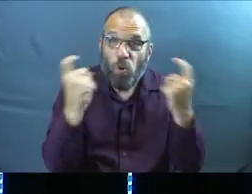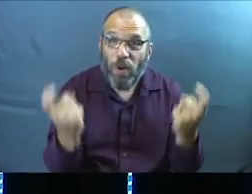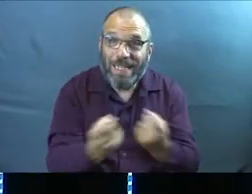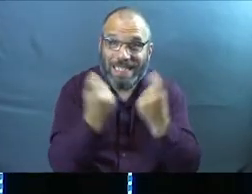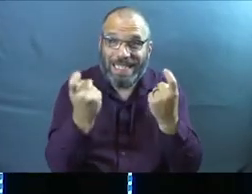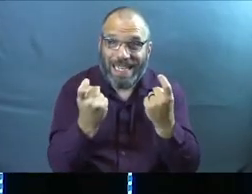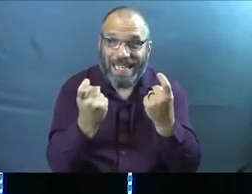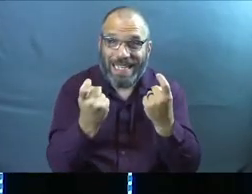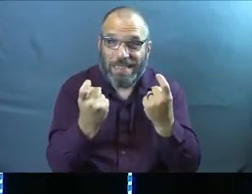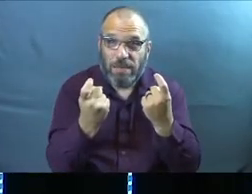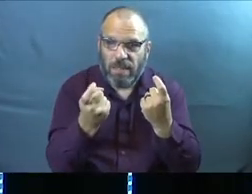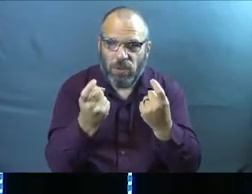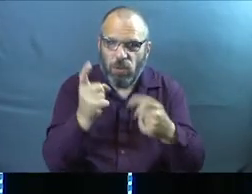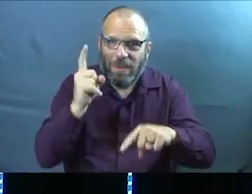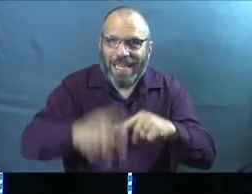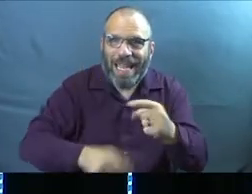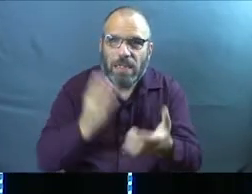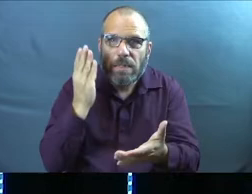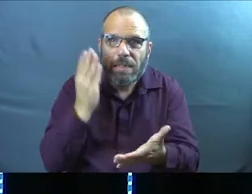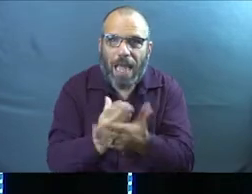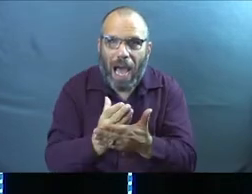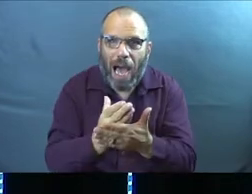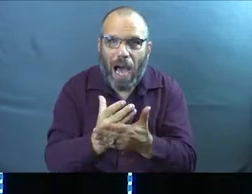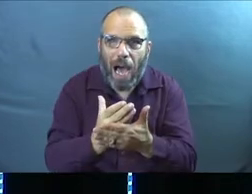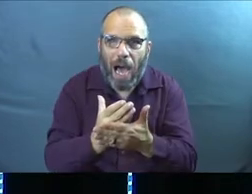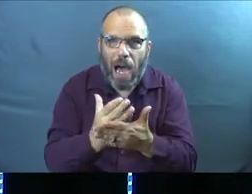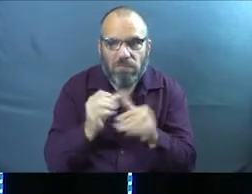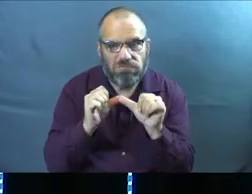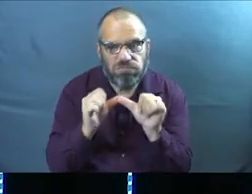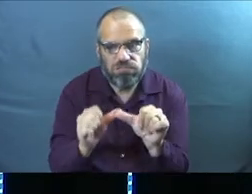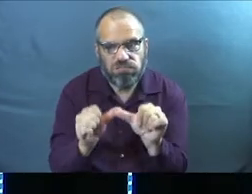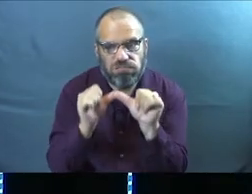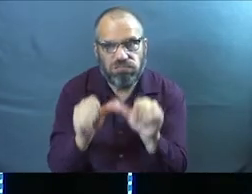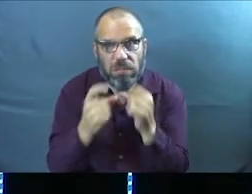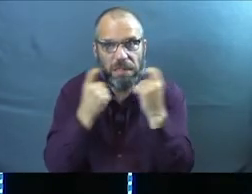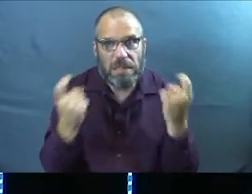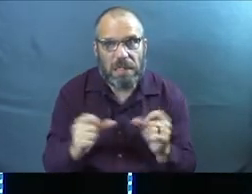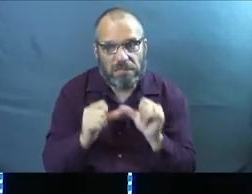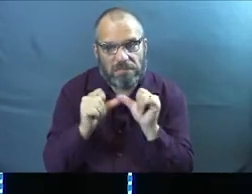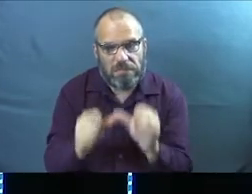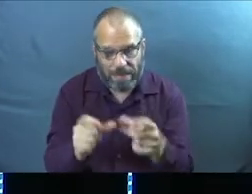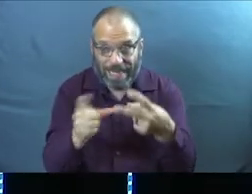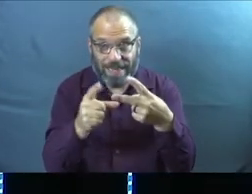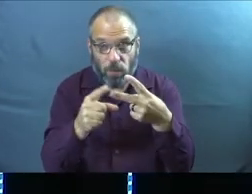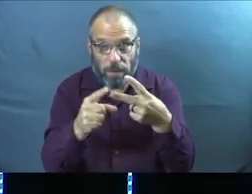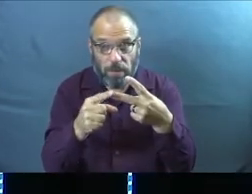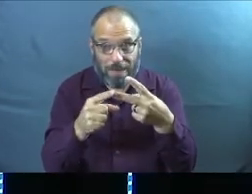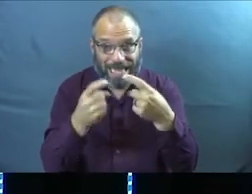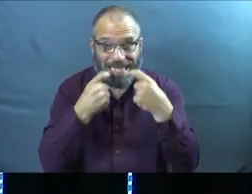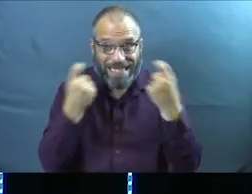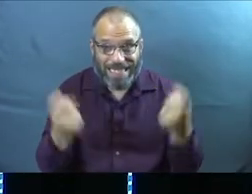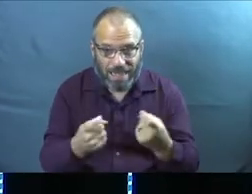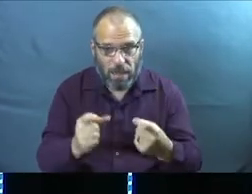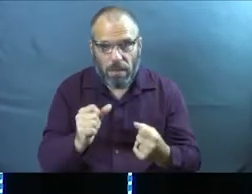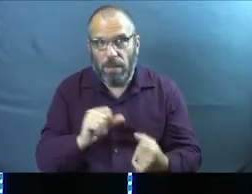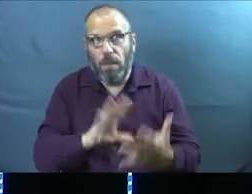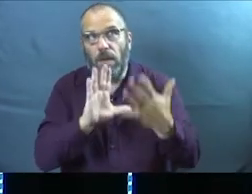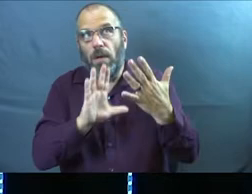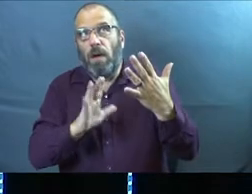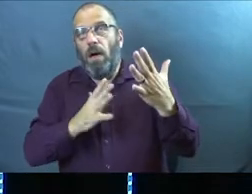can't stop doing. Because that's the other thing. That like when you're before God, you're like,